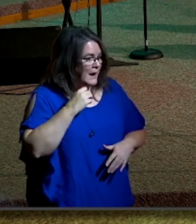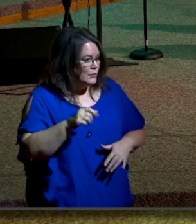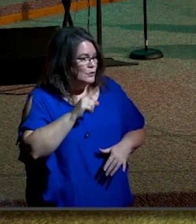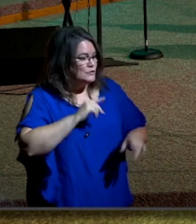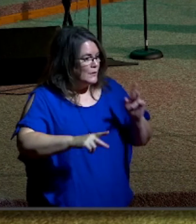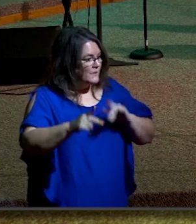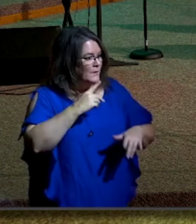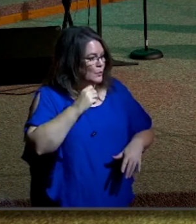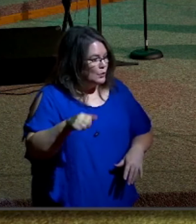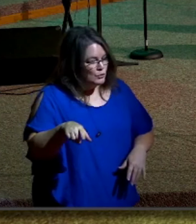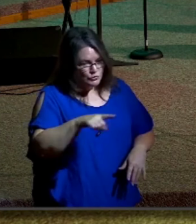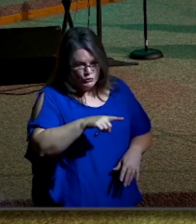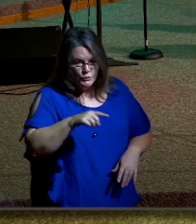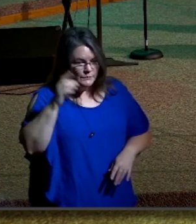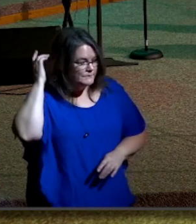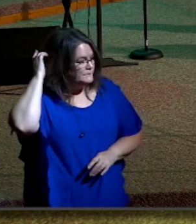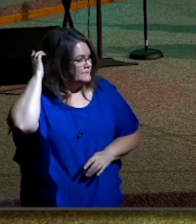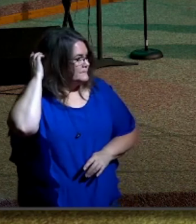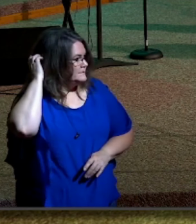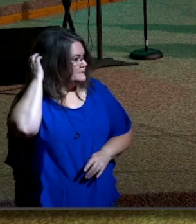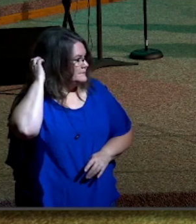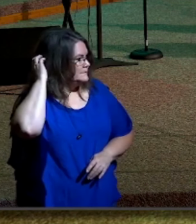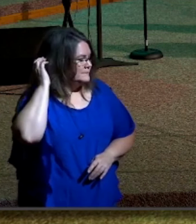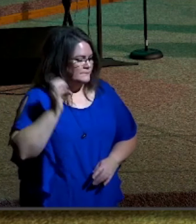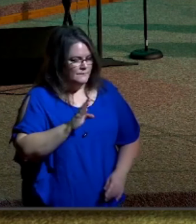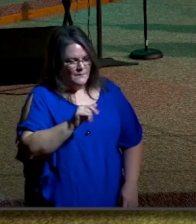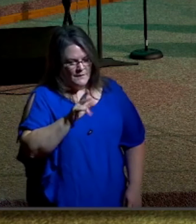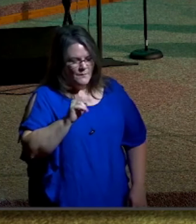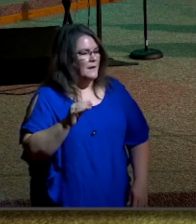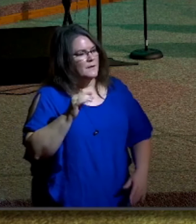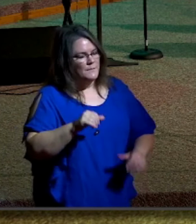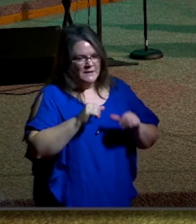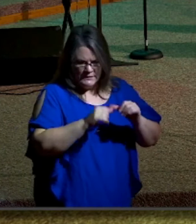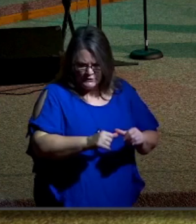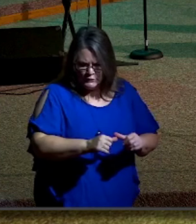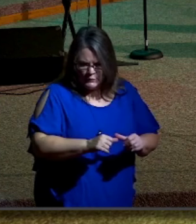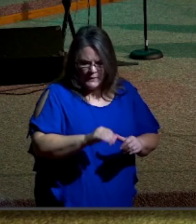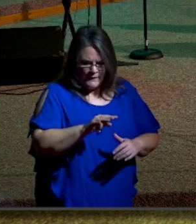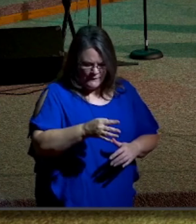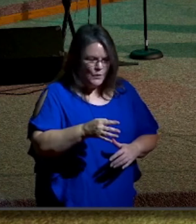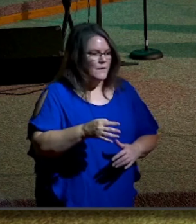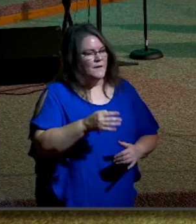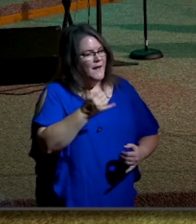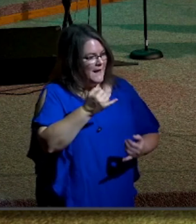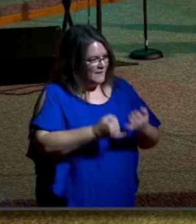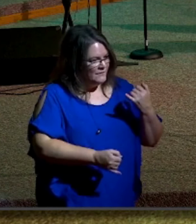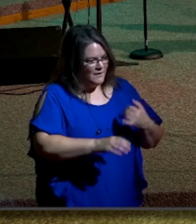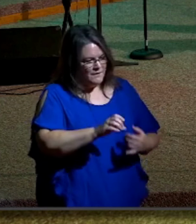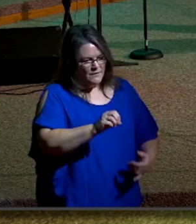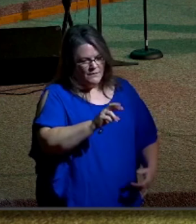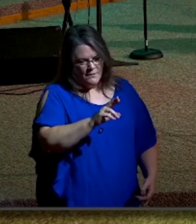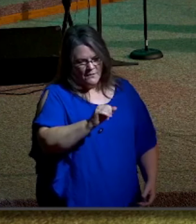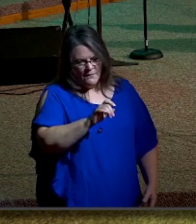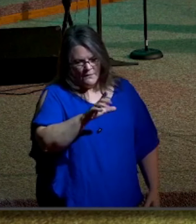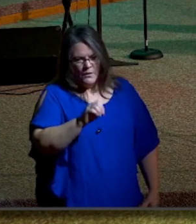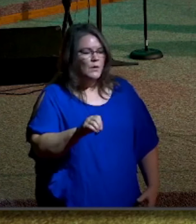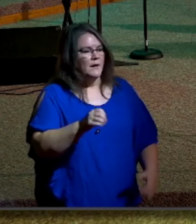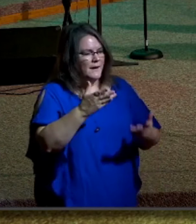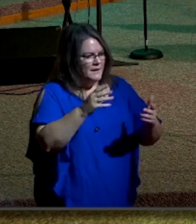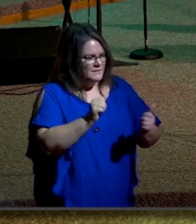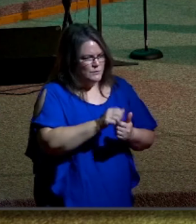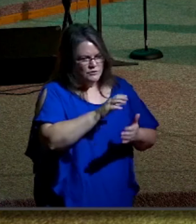you." Balaam would go on with a fourth and a final oracle, which it ends chapter 24,